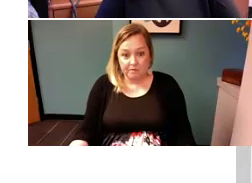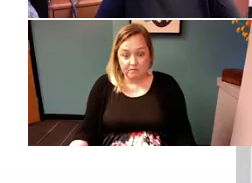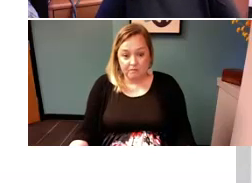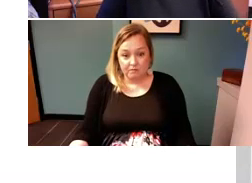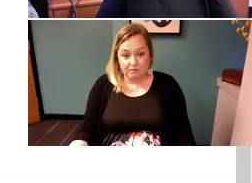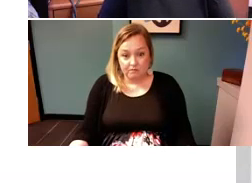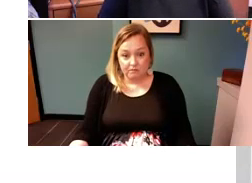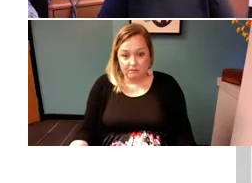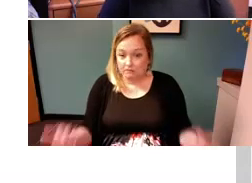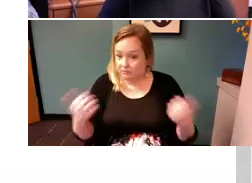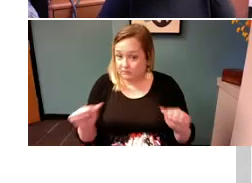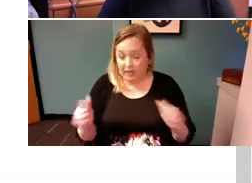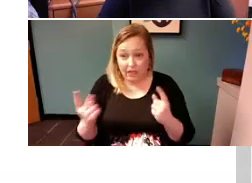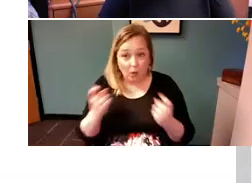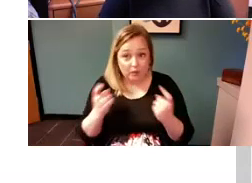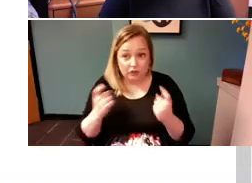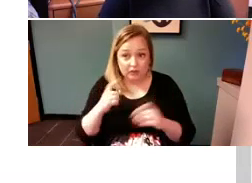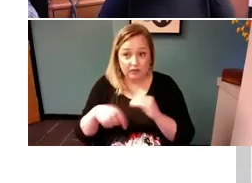Any questions about this?